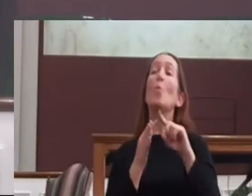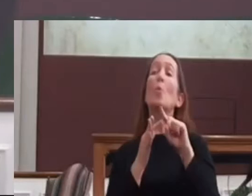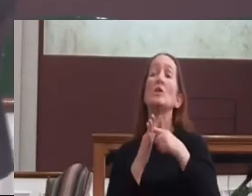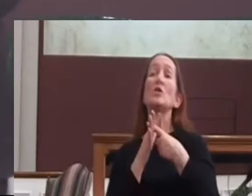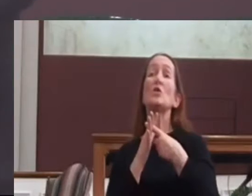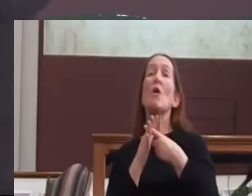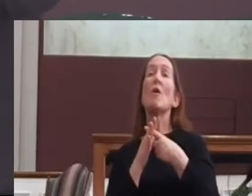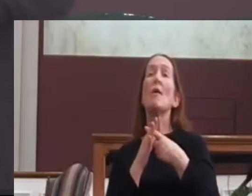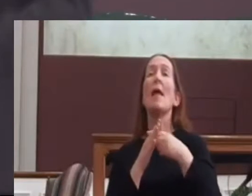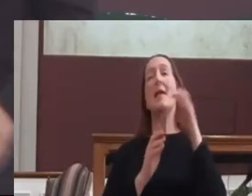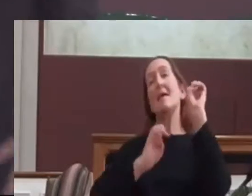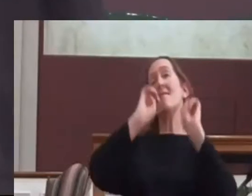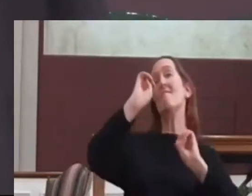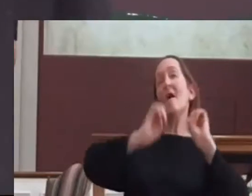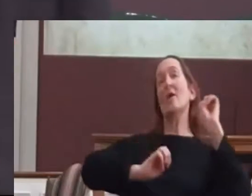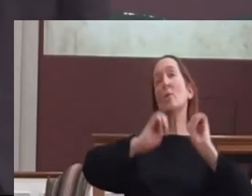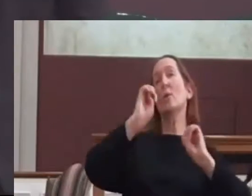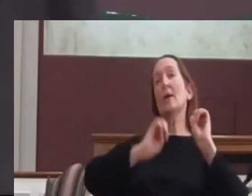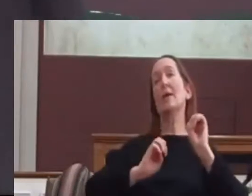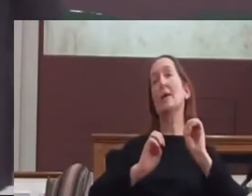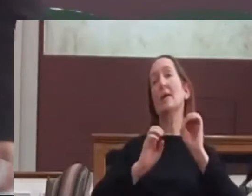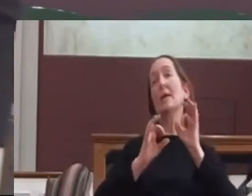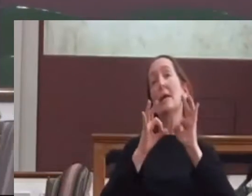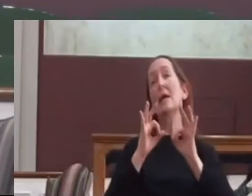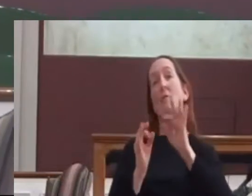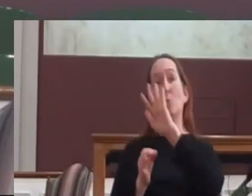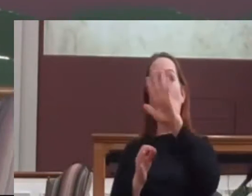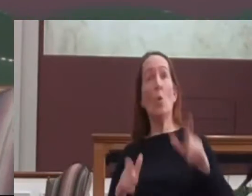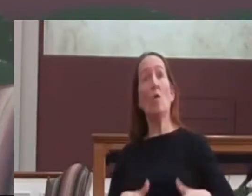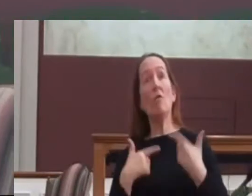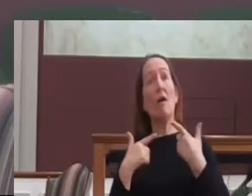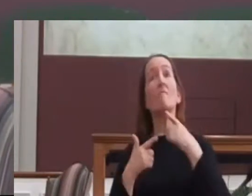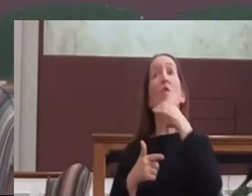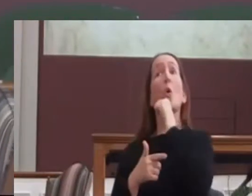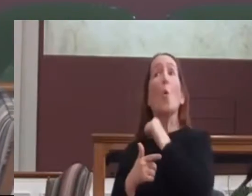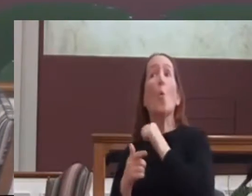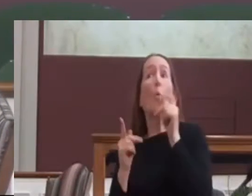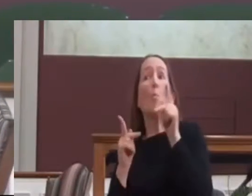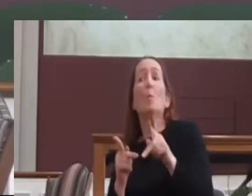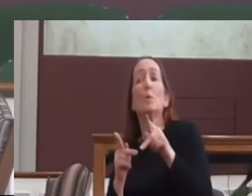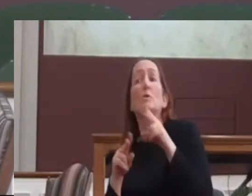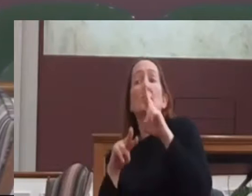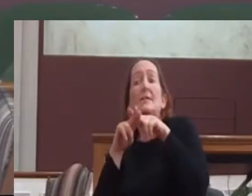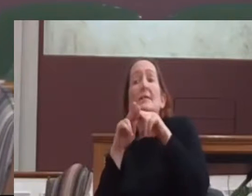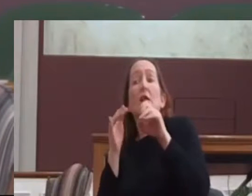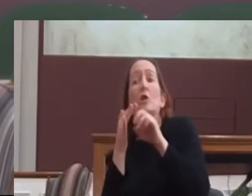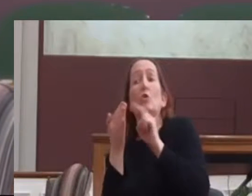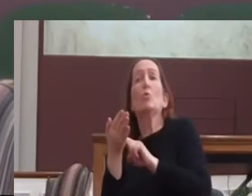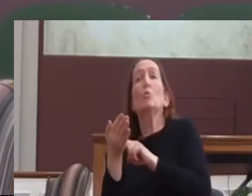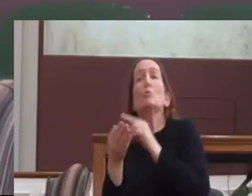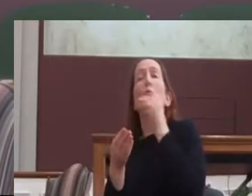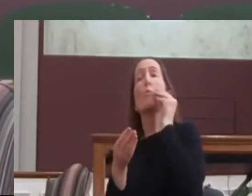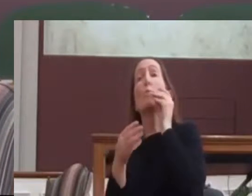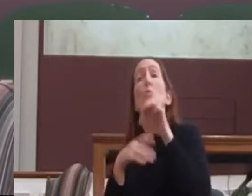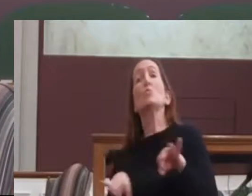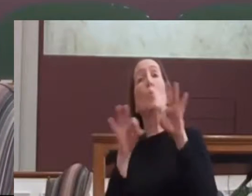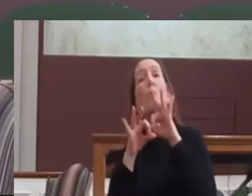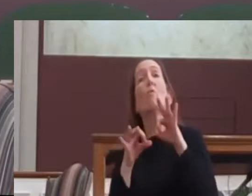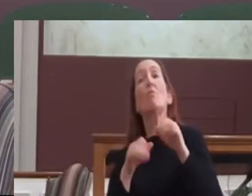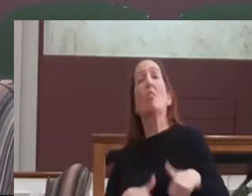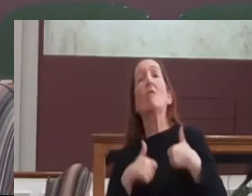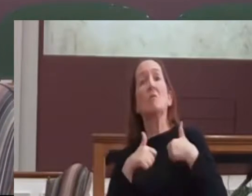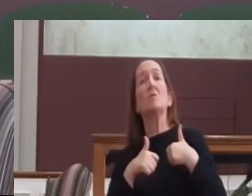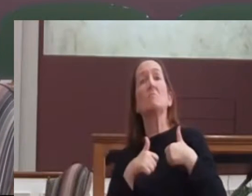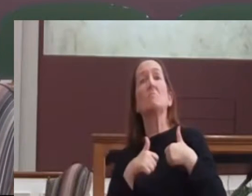end. And we've begun evaluating whether or not your life as an old individual sitting in a nursing